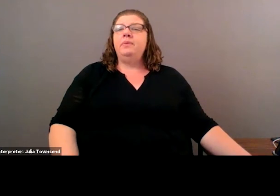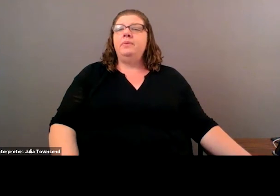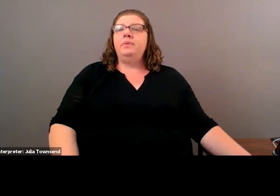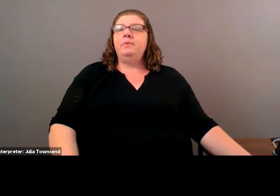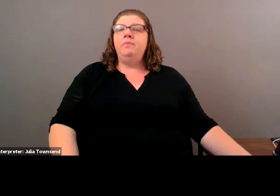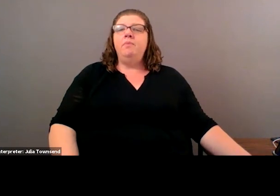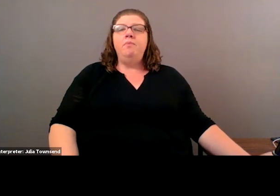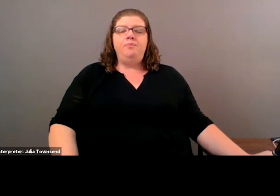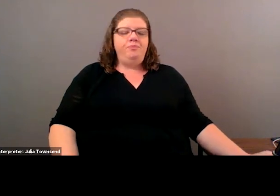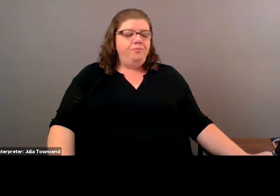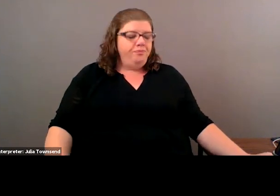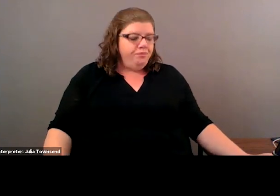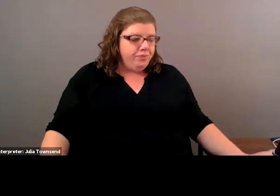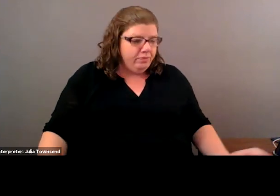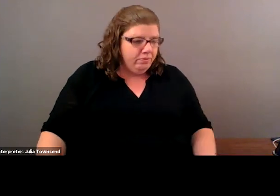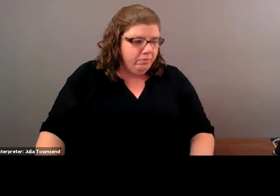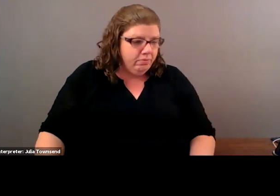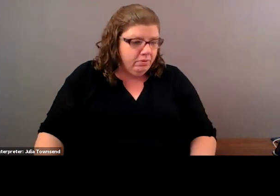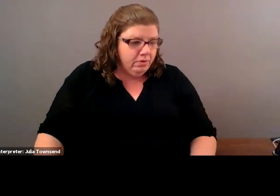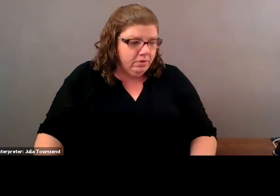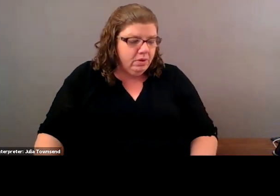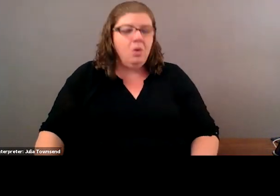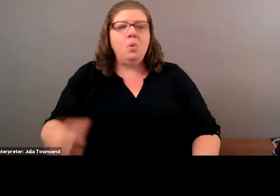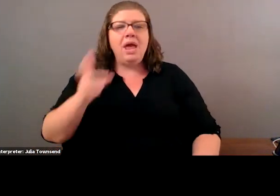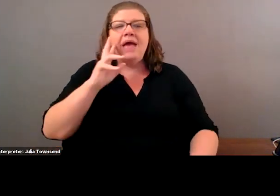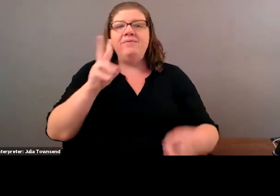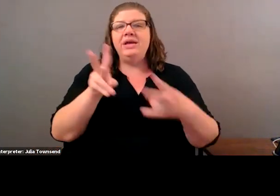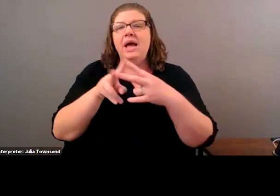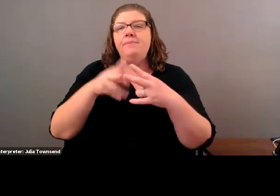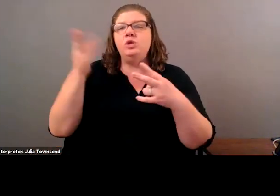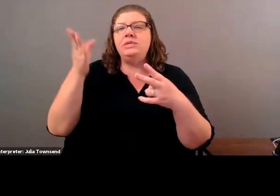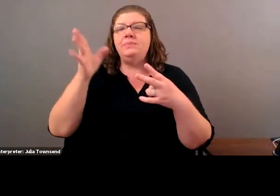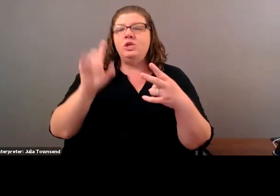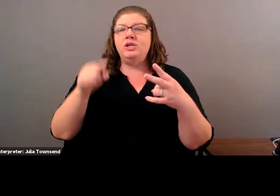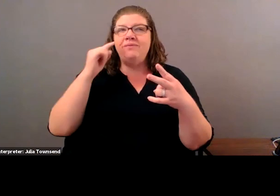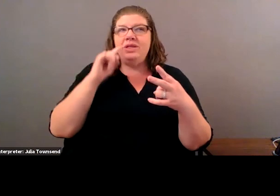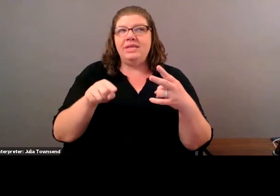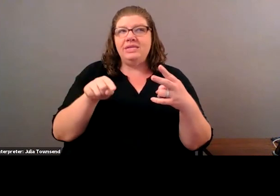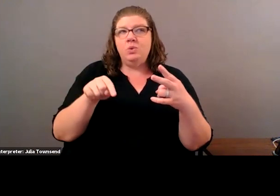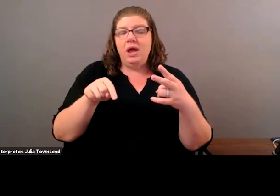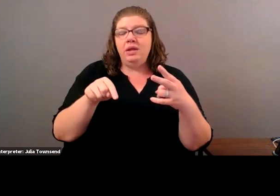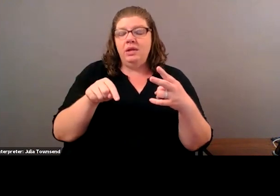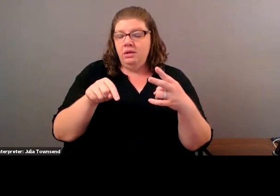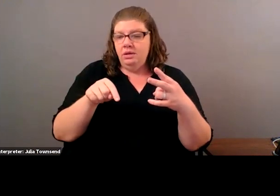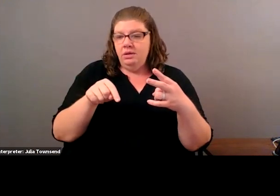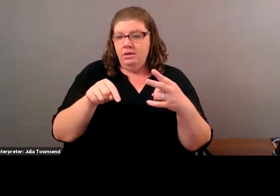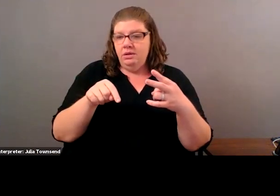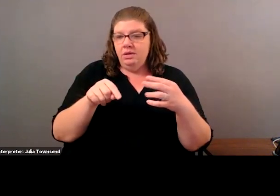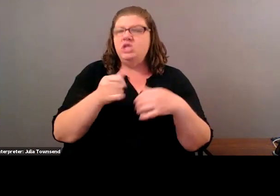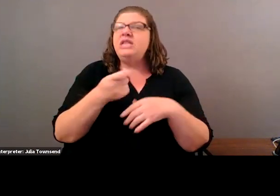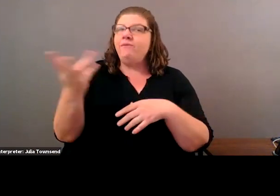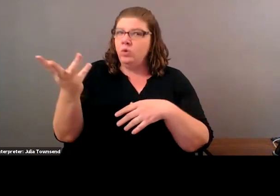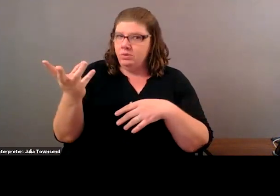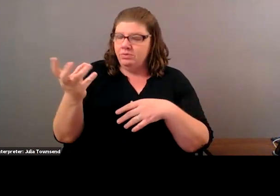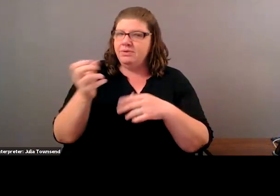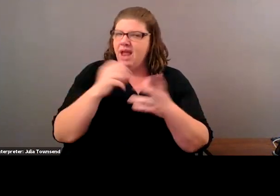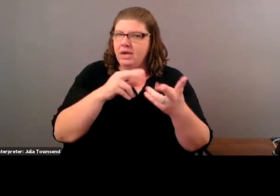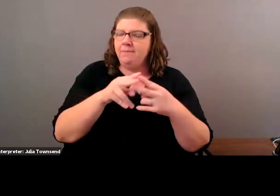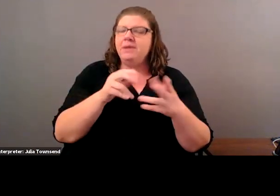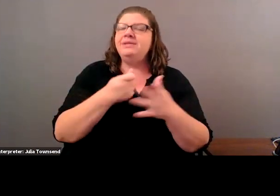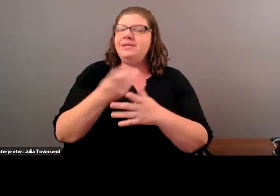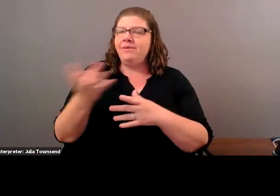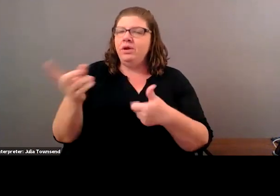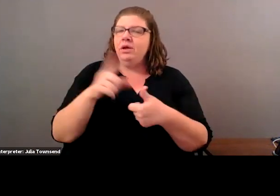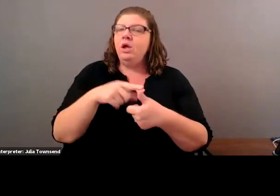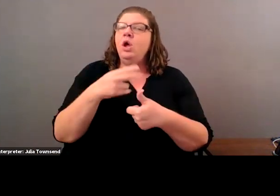Thank you, President Ford. We do have 7 speakers for this item. I will name them all so they can be ready. Roseanne